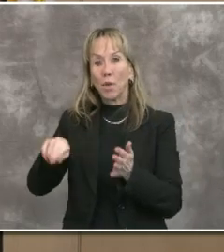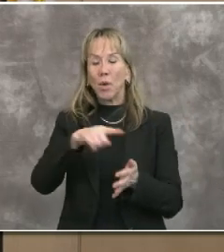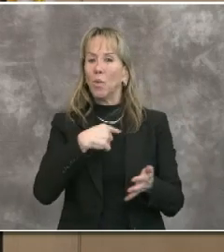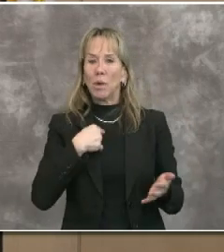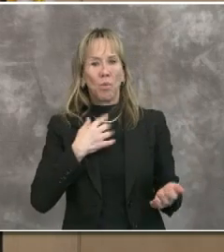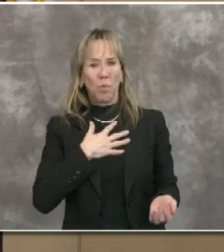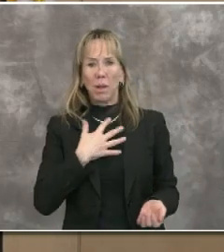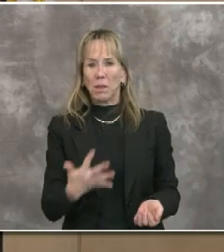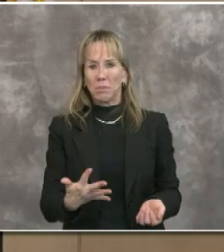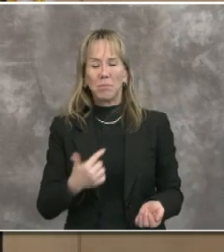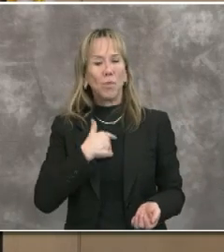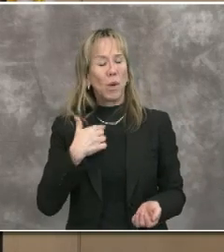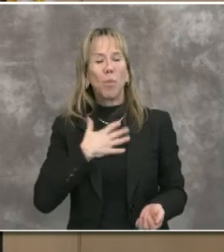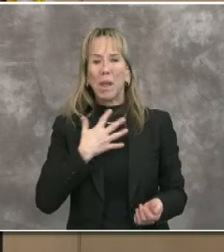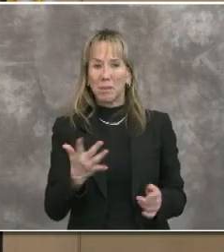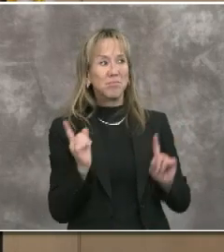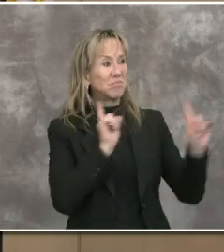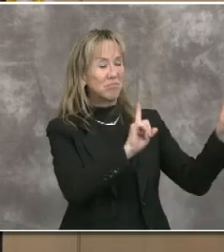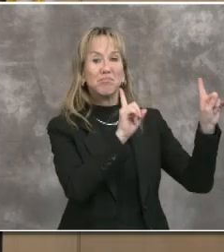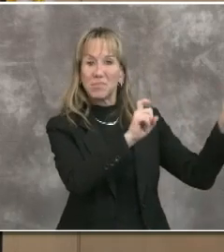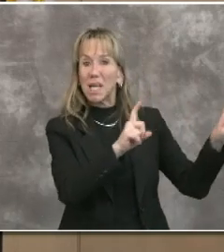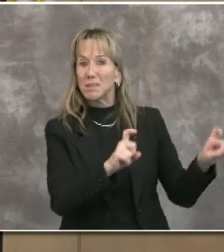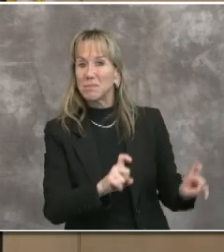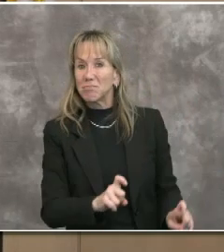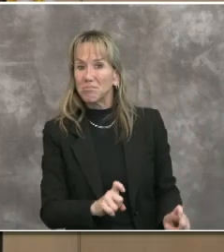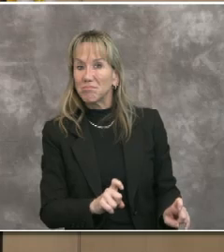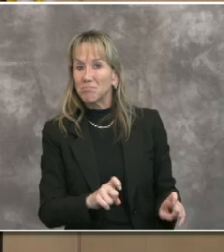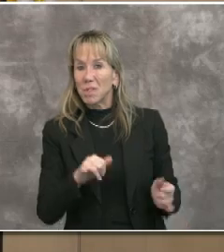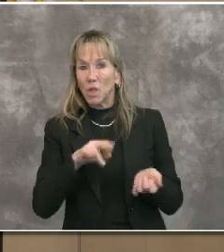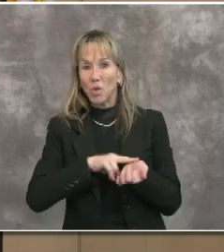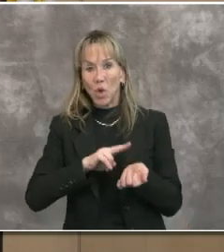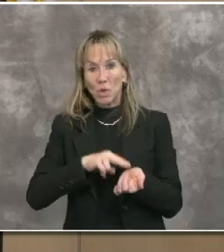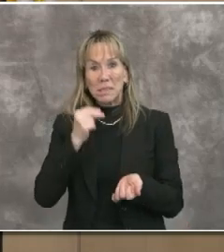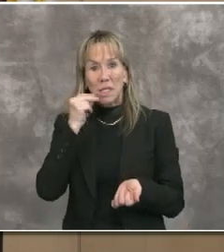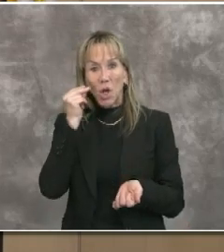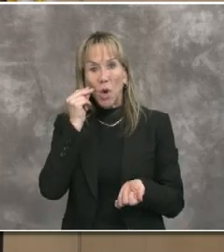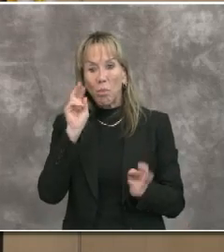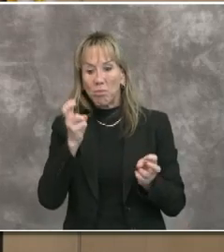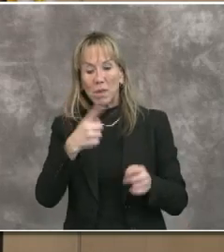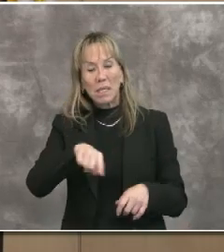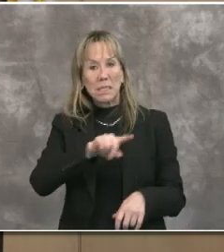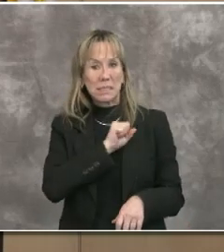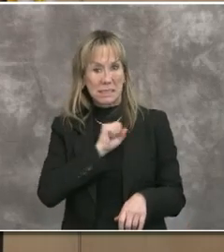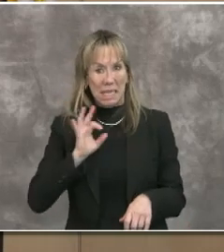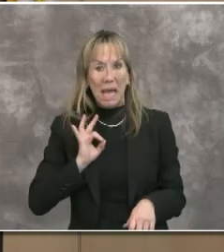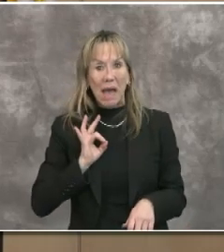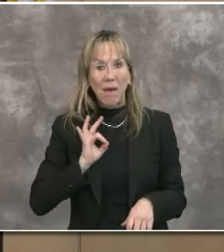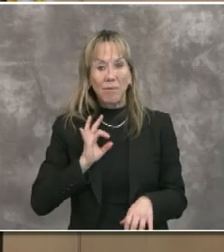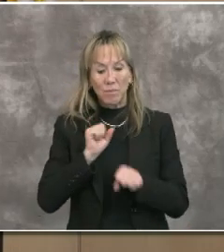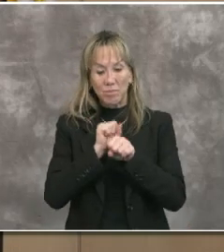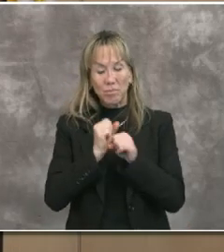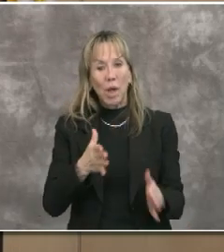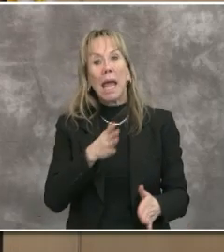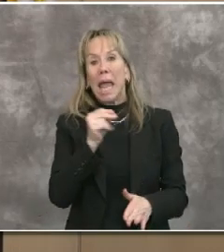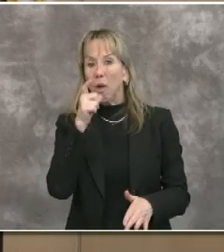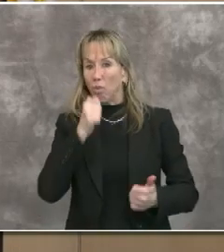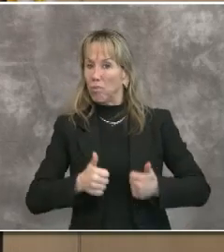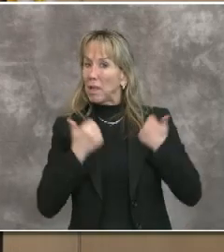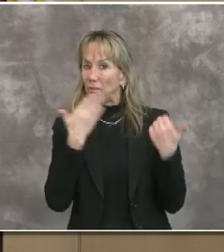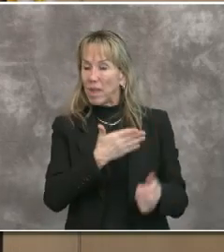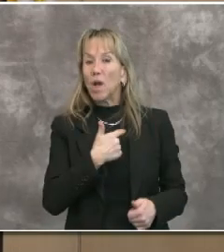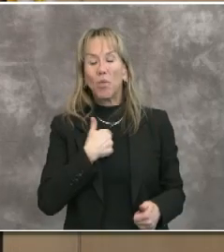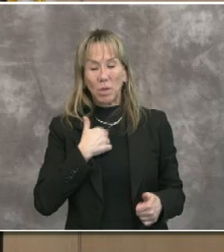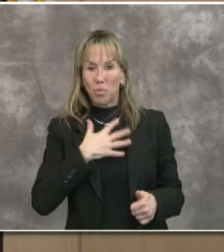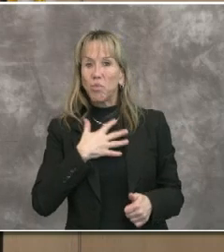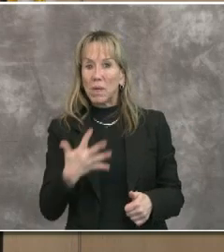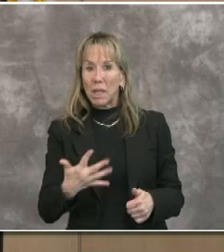willing to go out and test nursing home staff as well as residents. And we